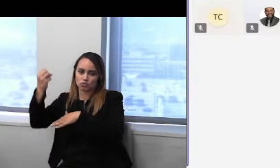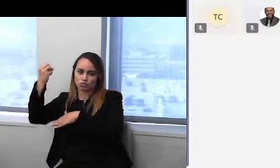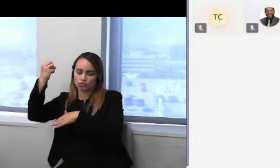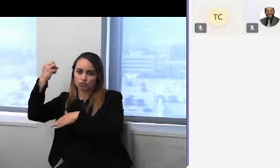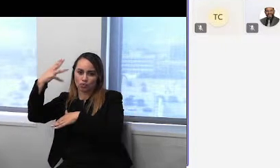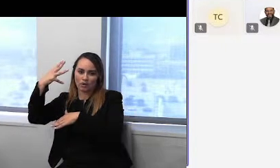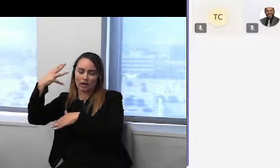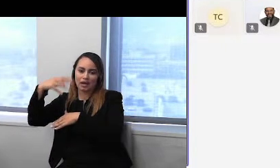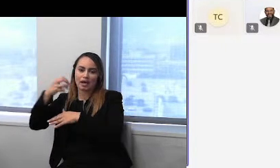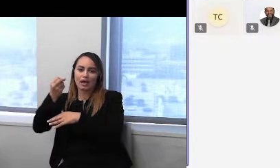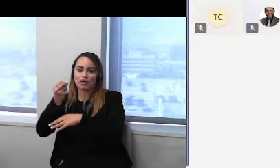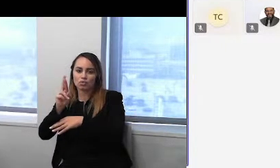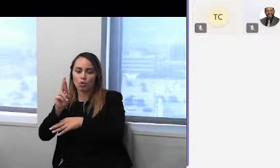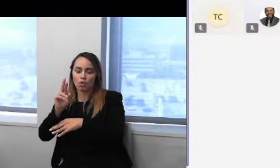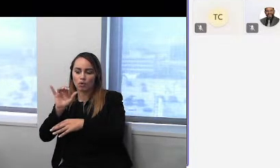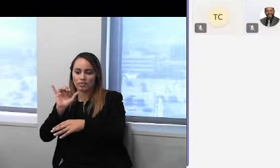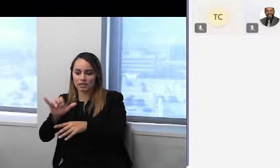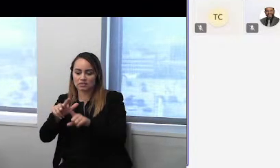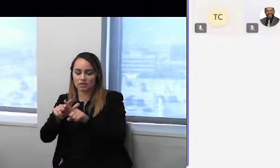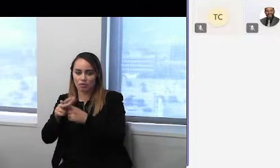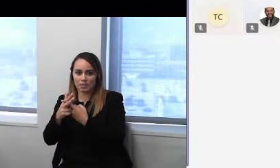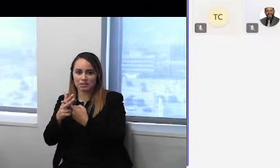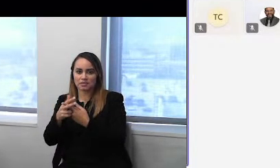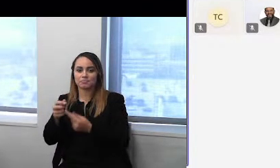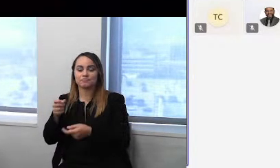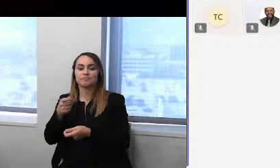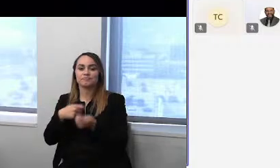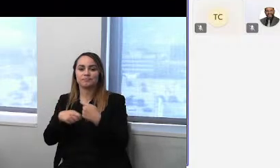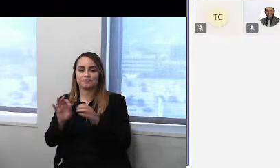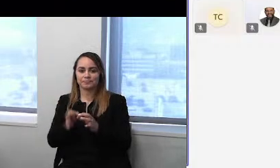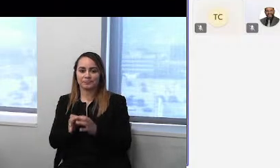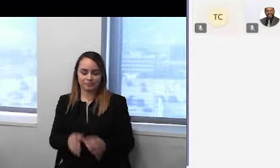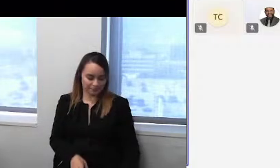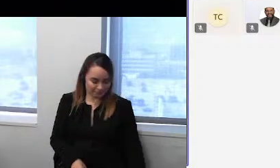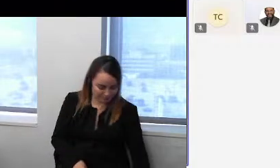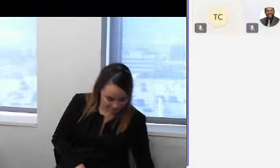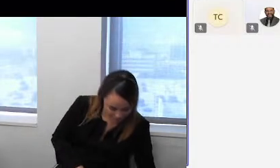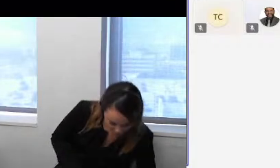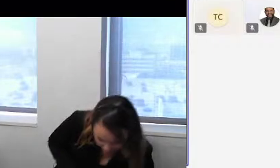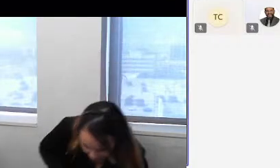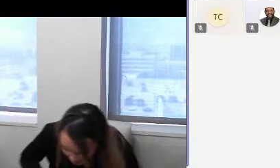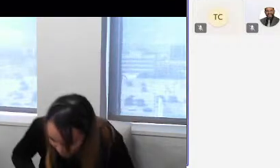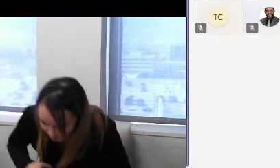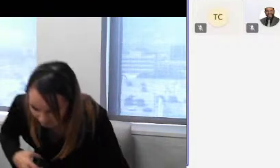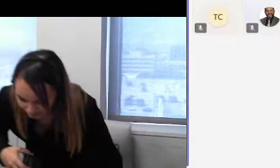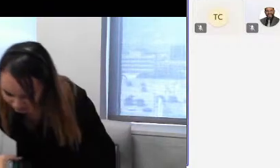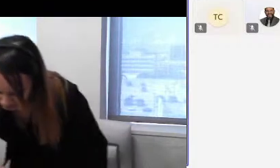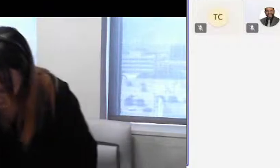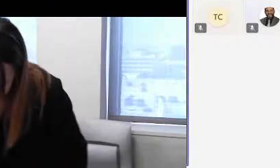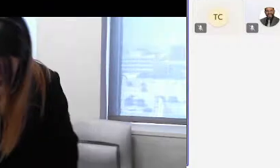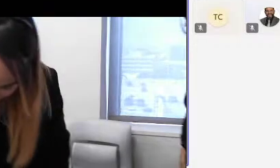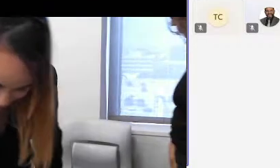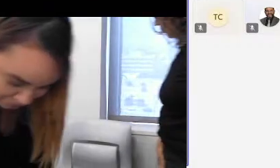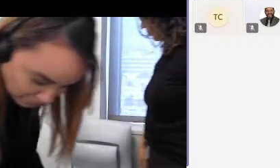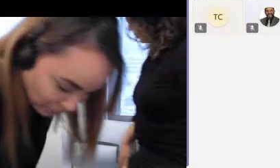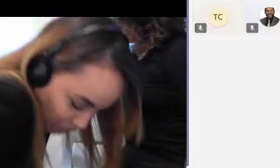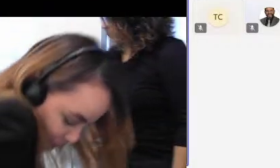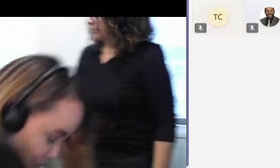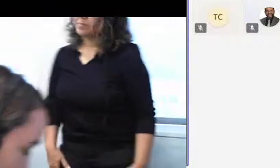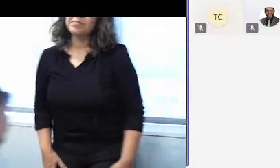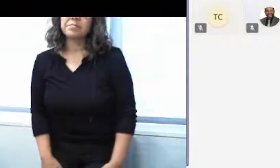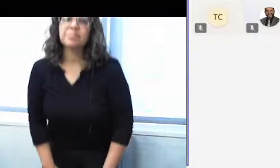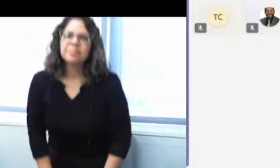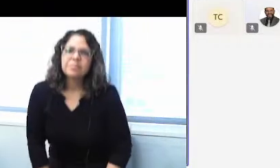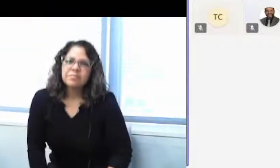footprint. Is that true? so Lillian, can I call you Lillian? Ma'am, let me just